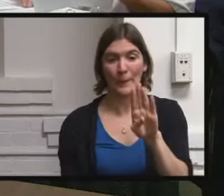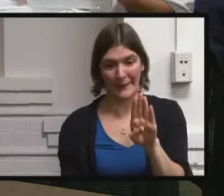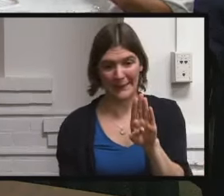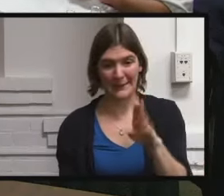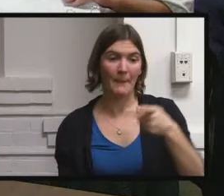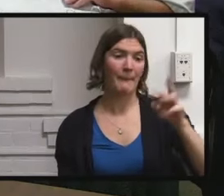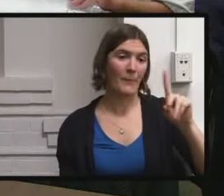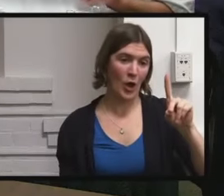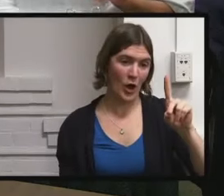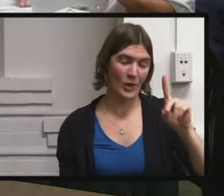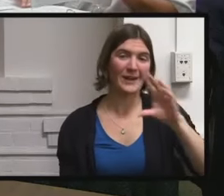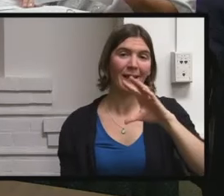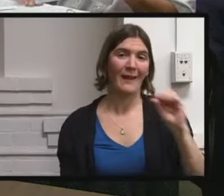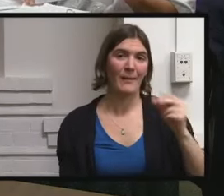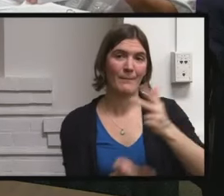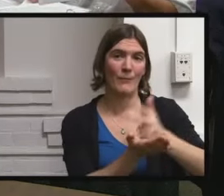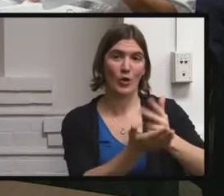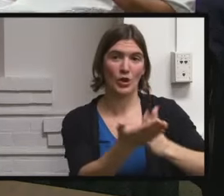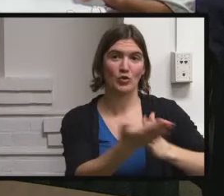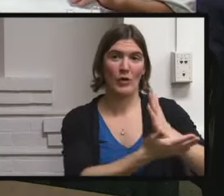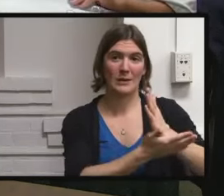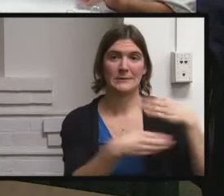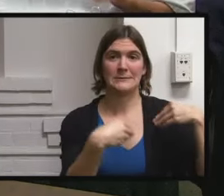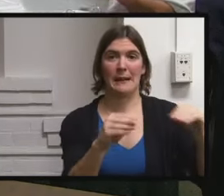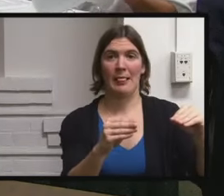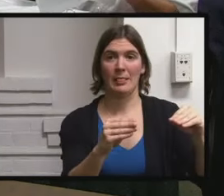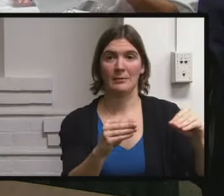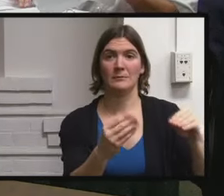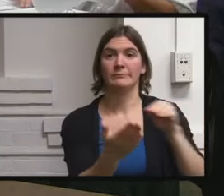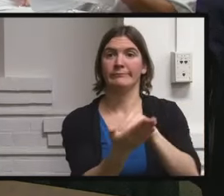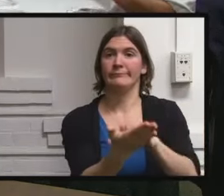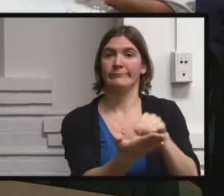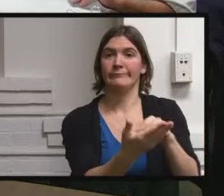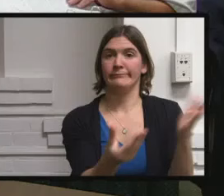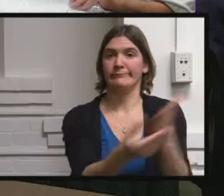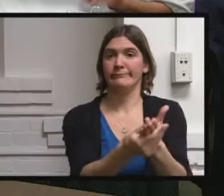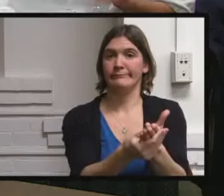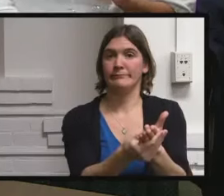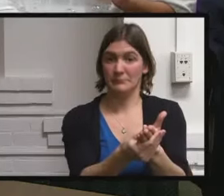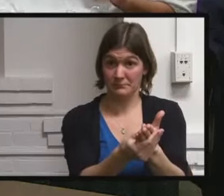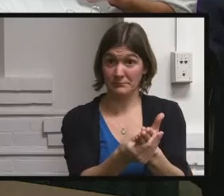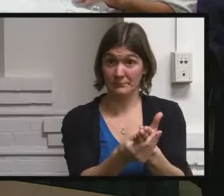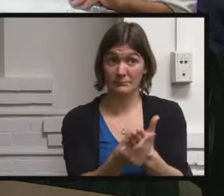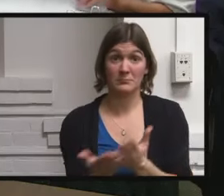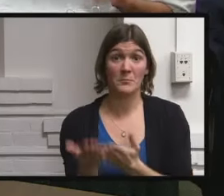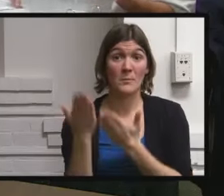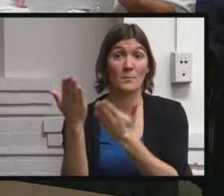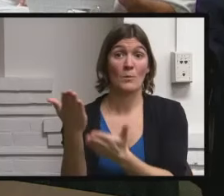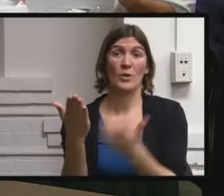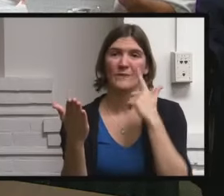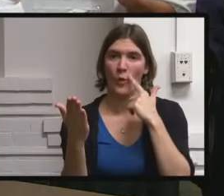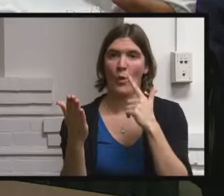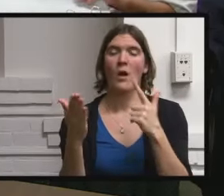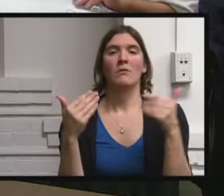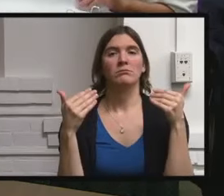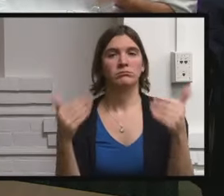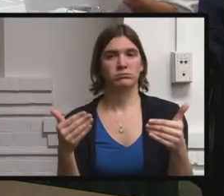the pond lot, and parking rights on Lot 6. We have a motion